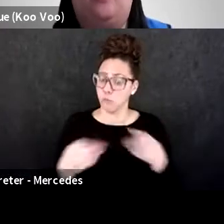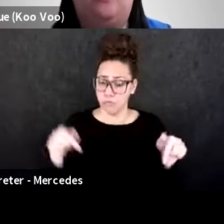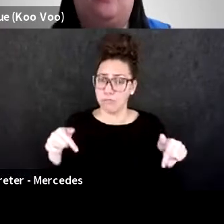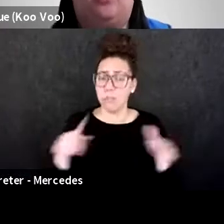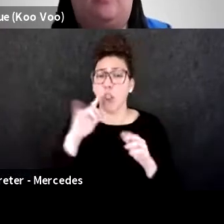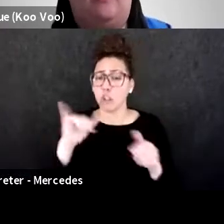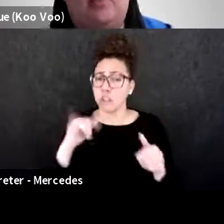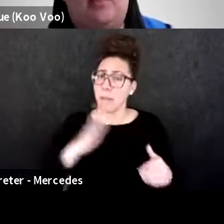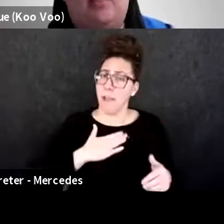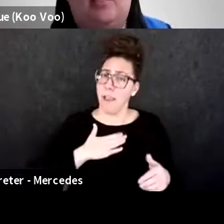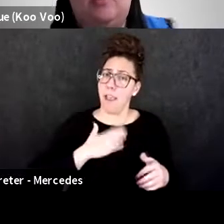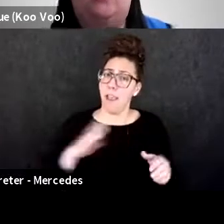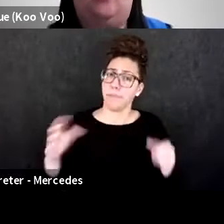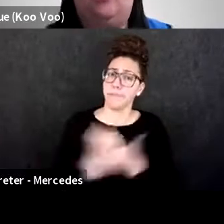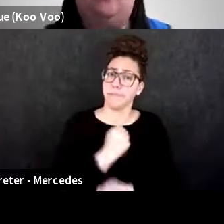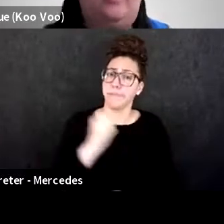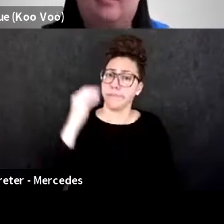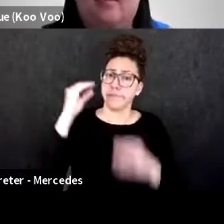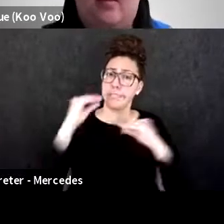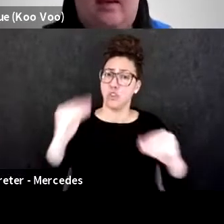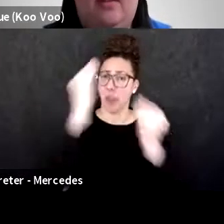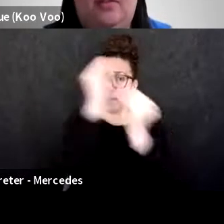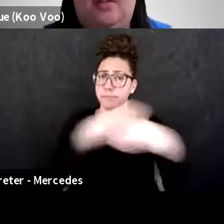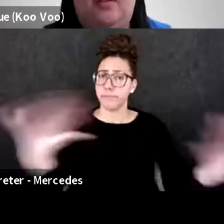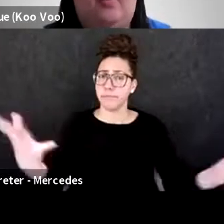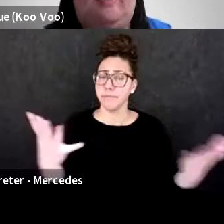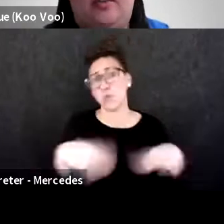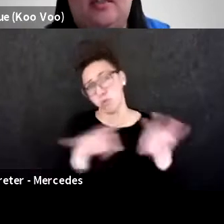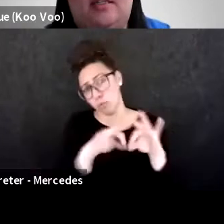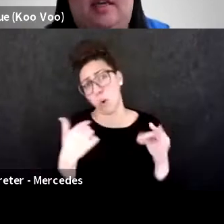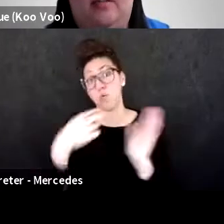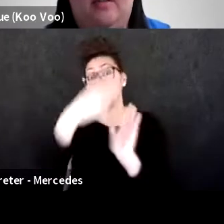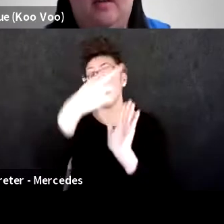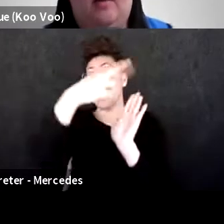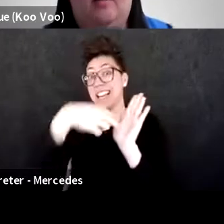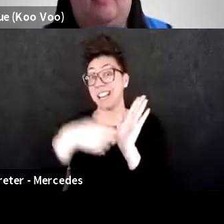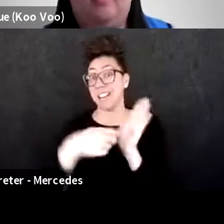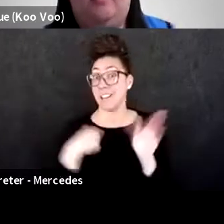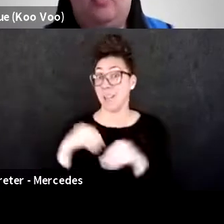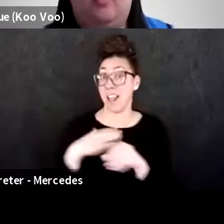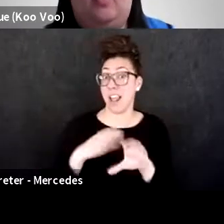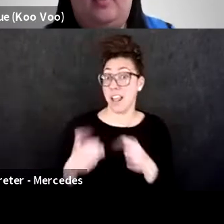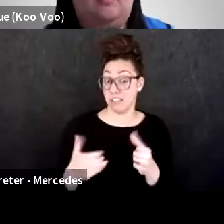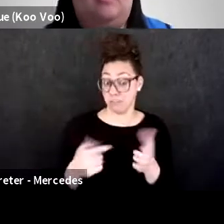really important to ensure diversity is to ensure that the readings that we have our students do are diverse in itself.